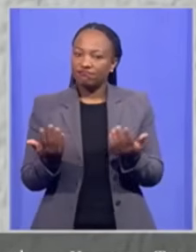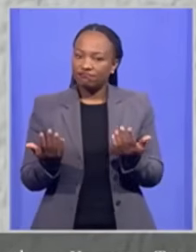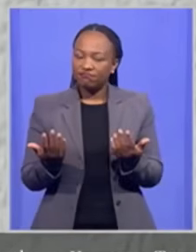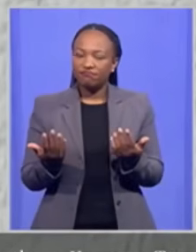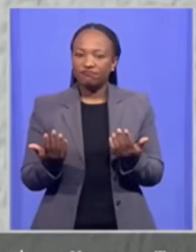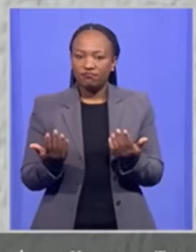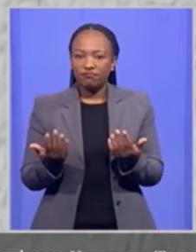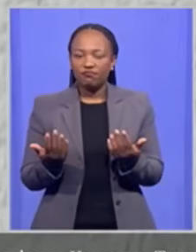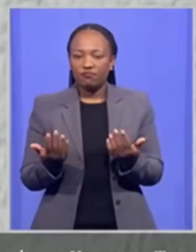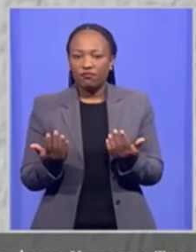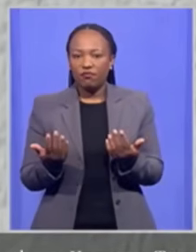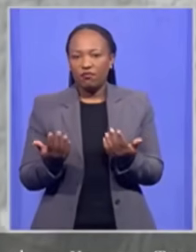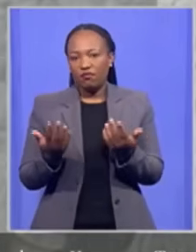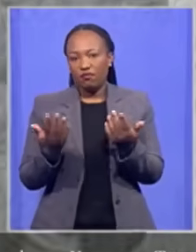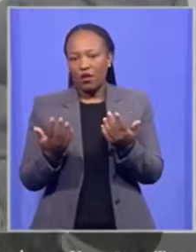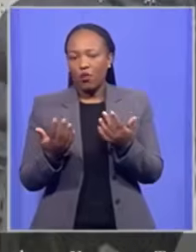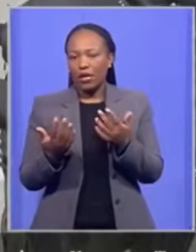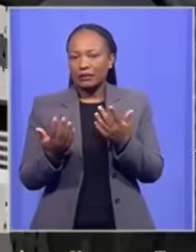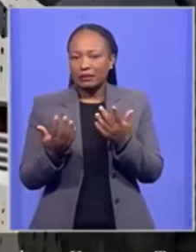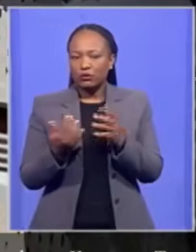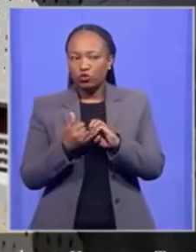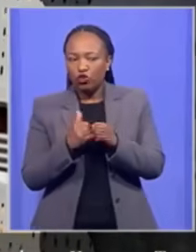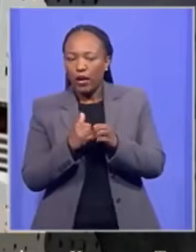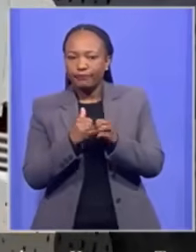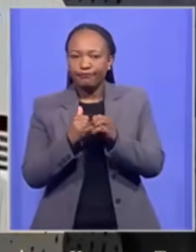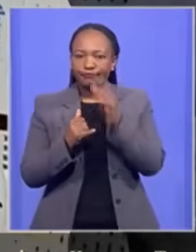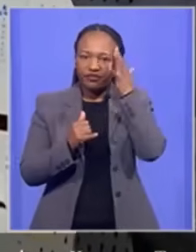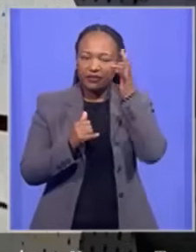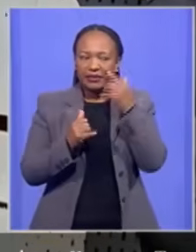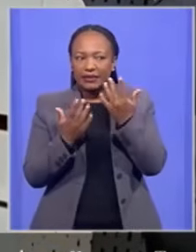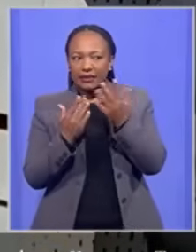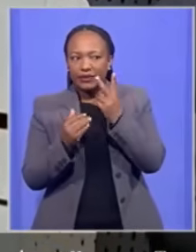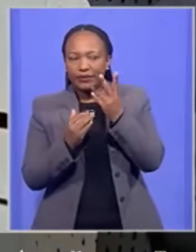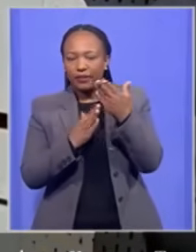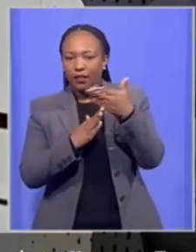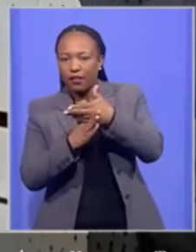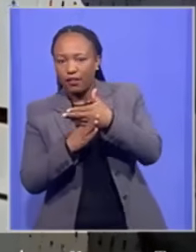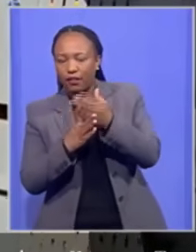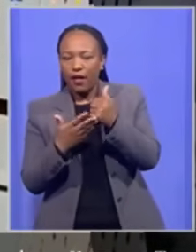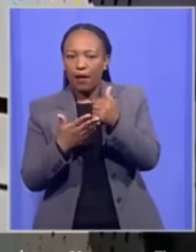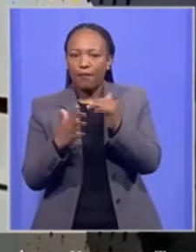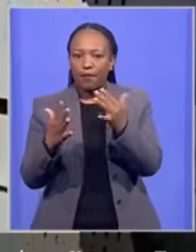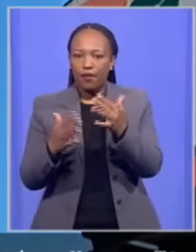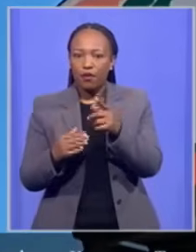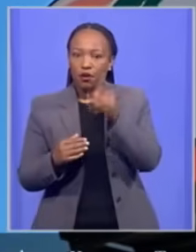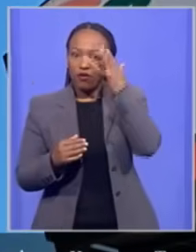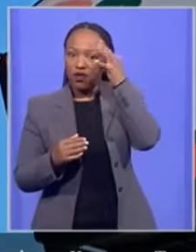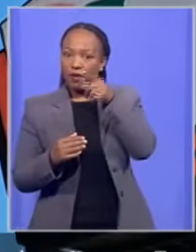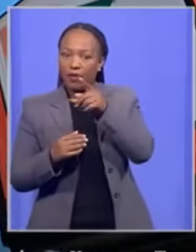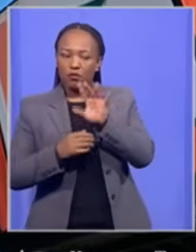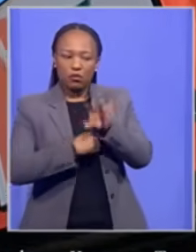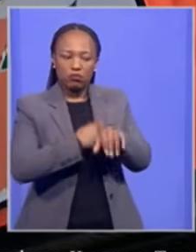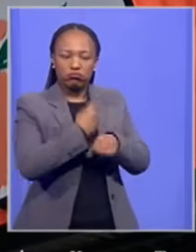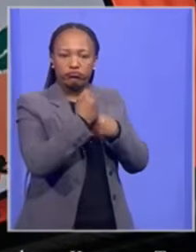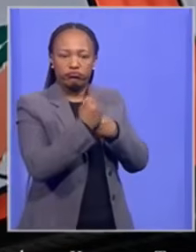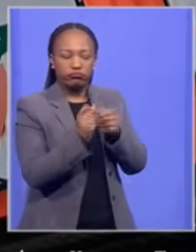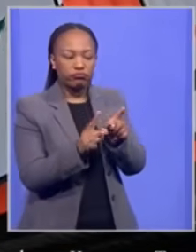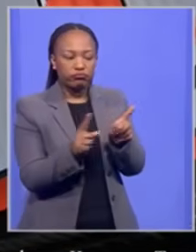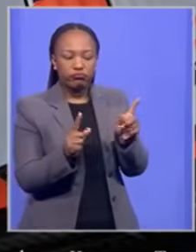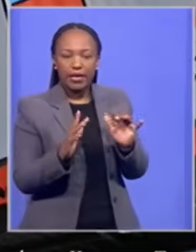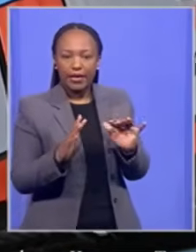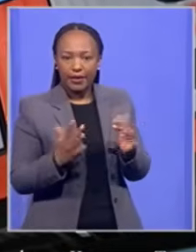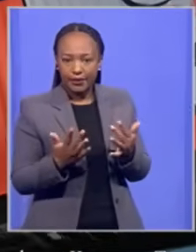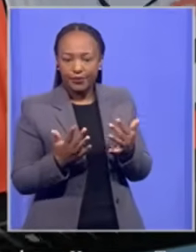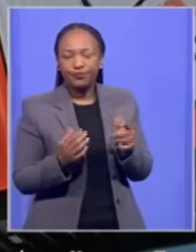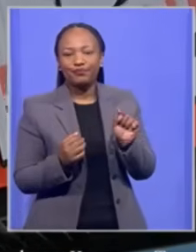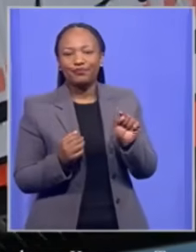leka botse go tlhaba dikakamela ka mo bona gore na o ka diregang le gore thekgo e leng gore mmušo o ka tla ka yona mmušo ba busy re